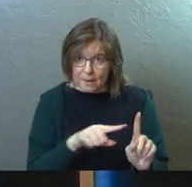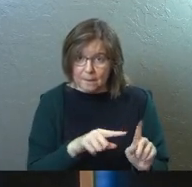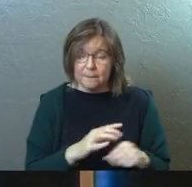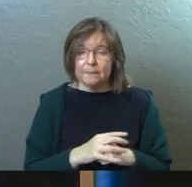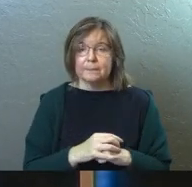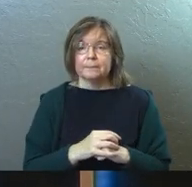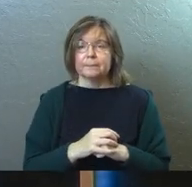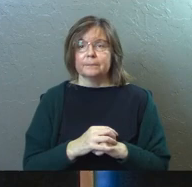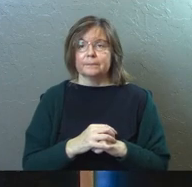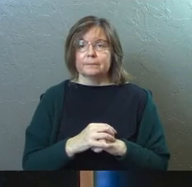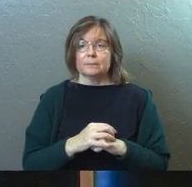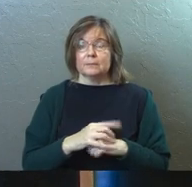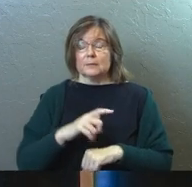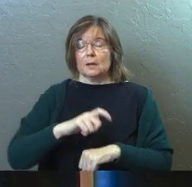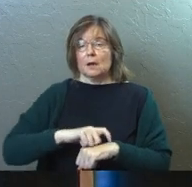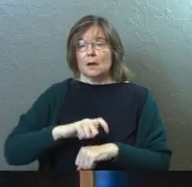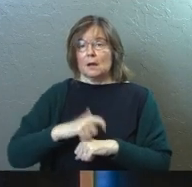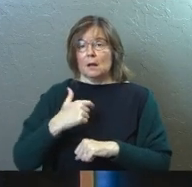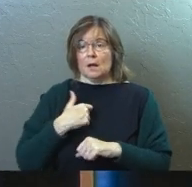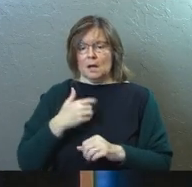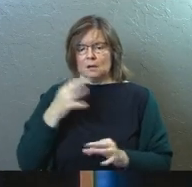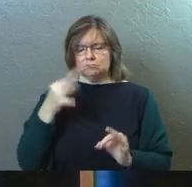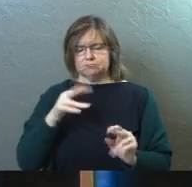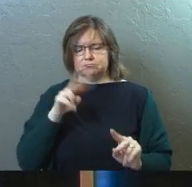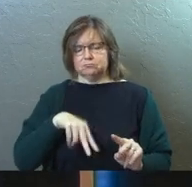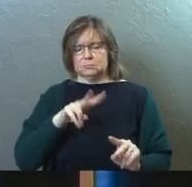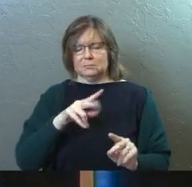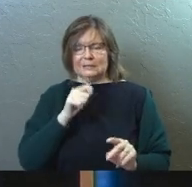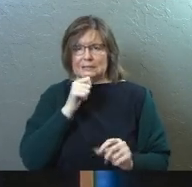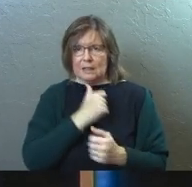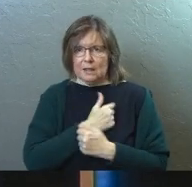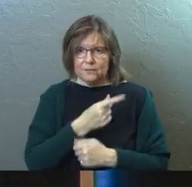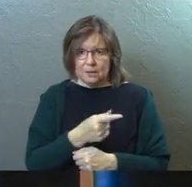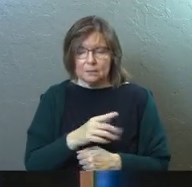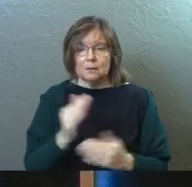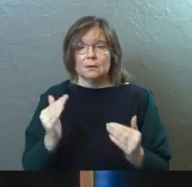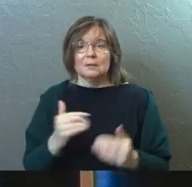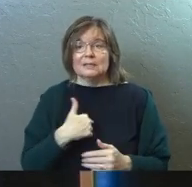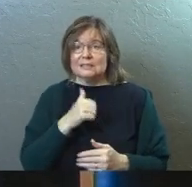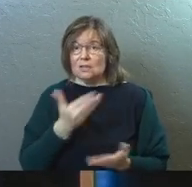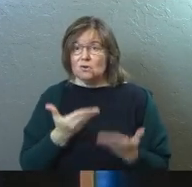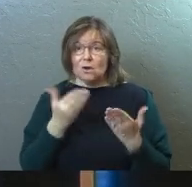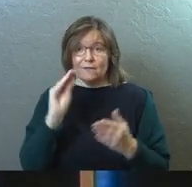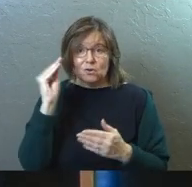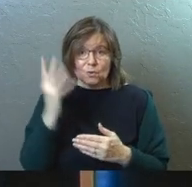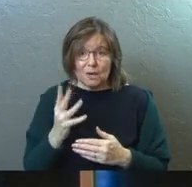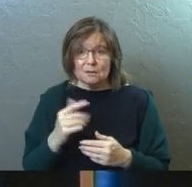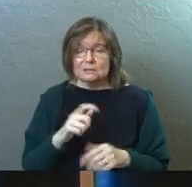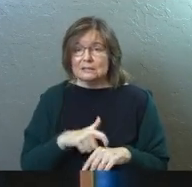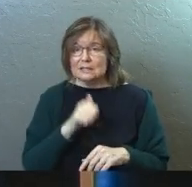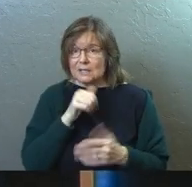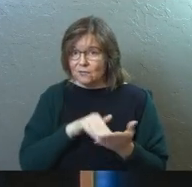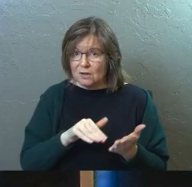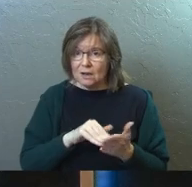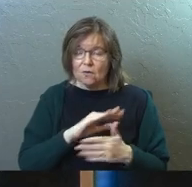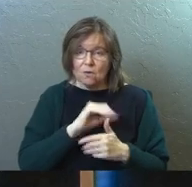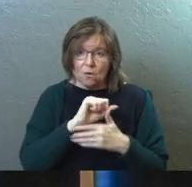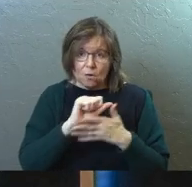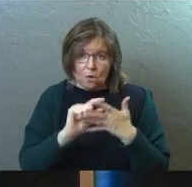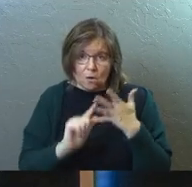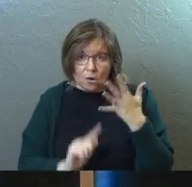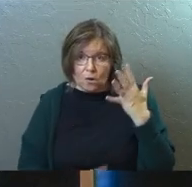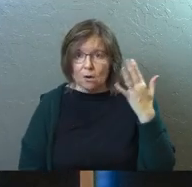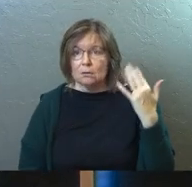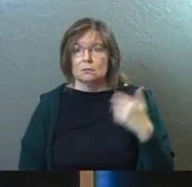them. The times that I judged them instead of loving them. The times I didn't offer grace. The times I didn't forgive them. All the